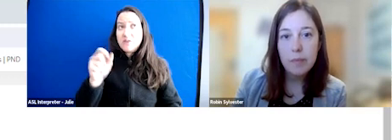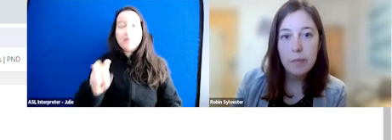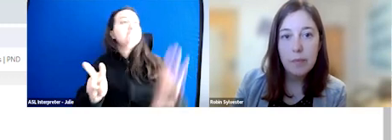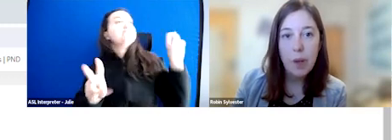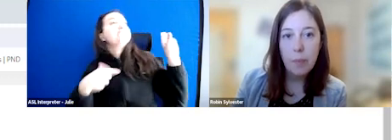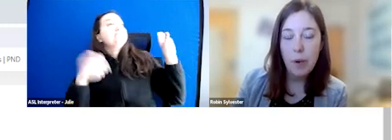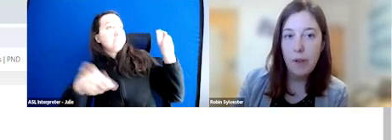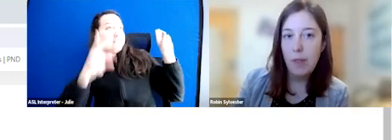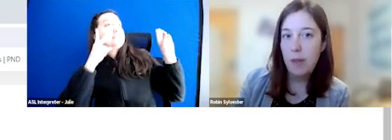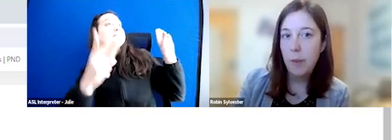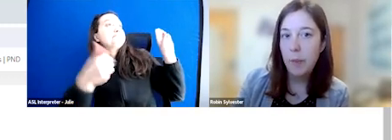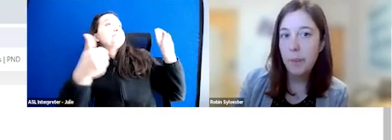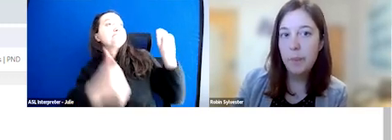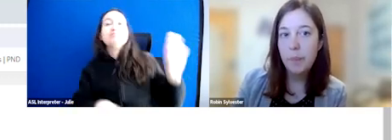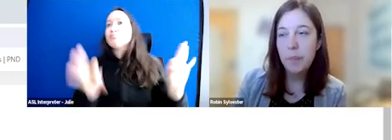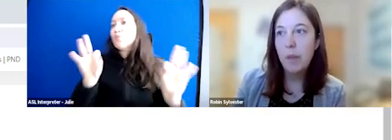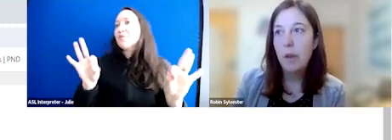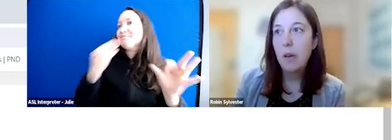screen. Perfect, thank you.